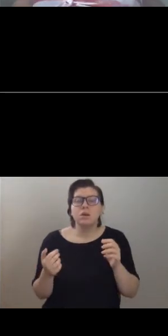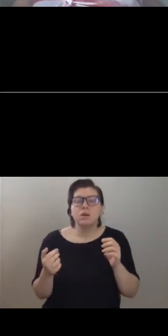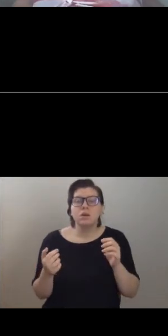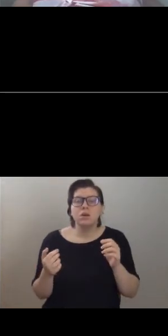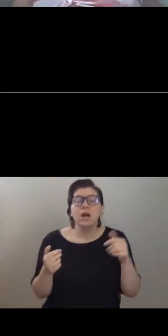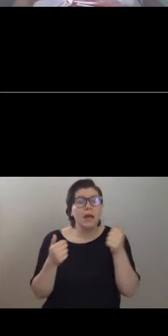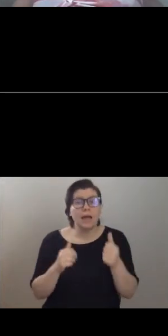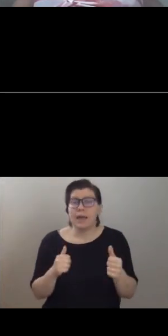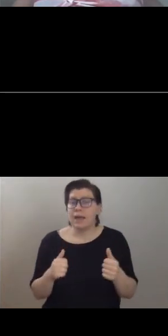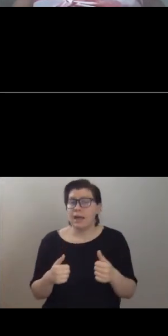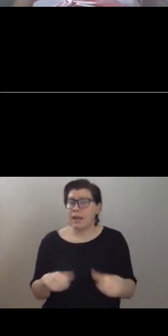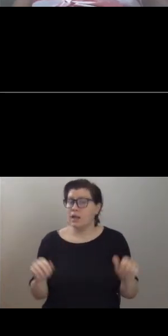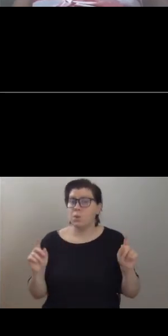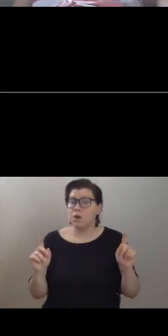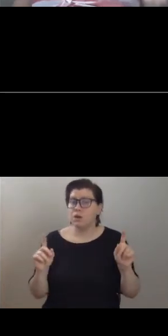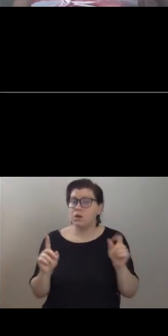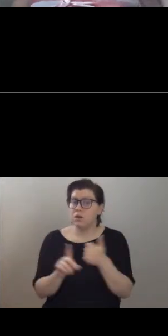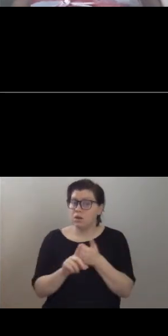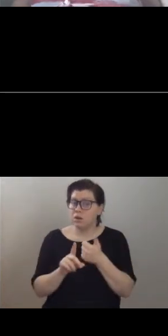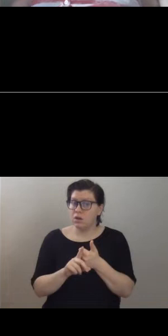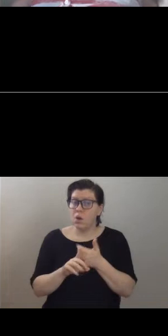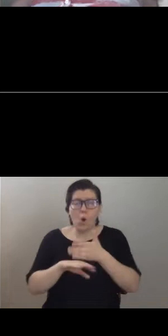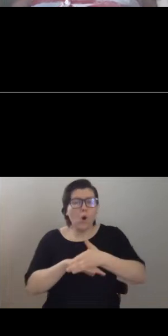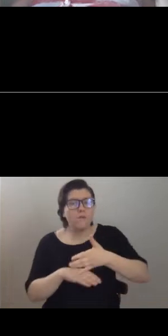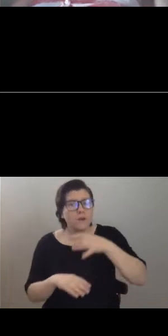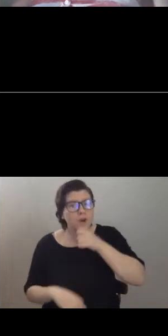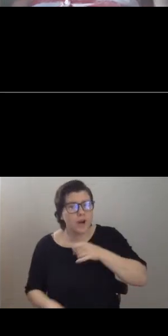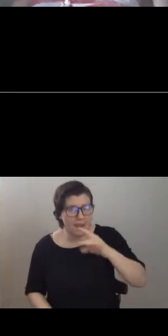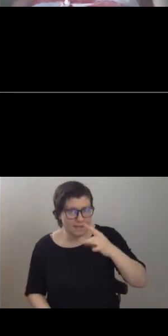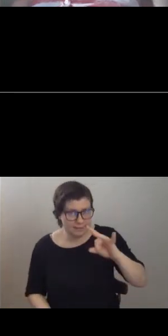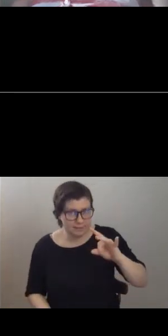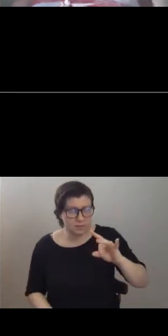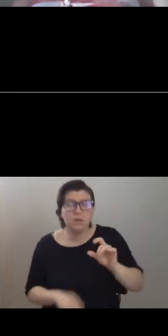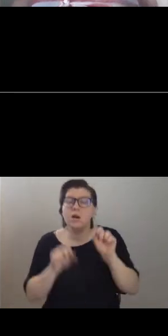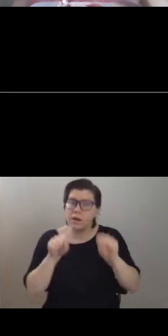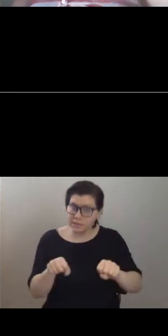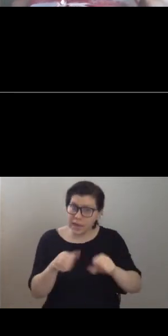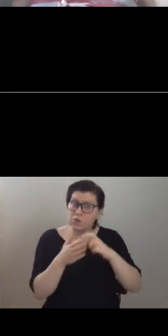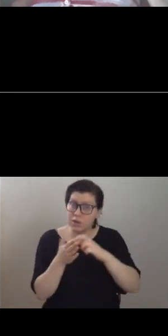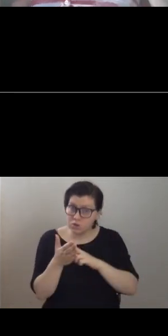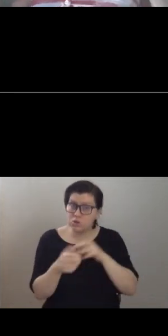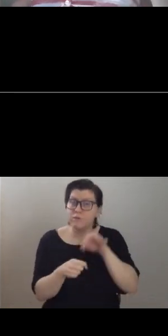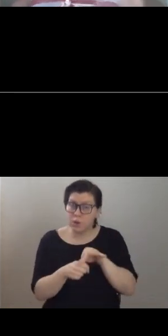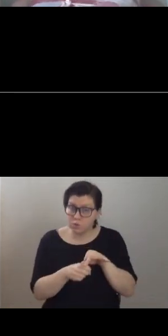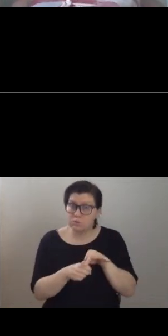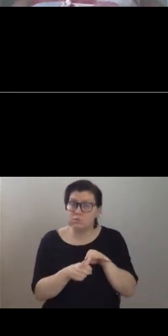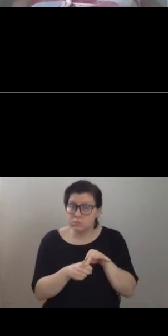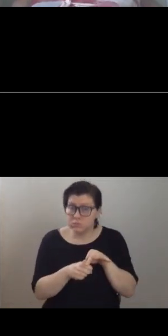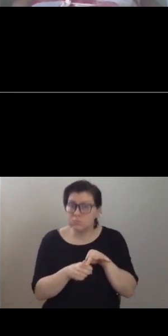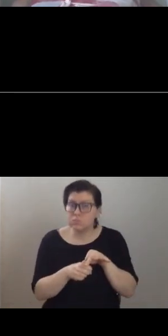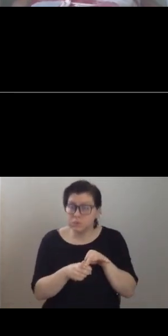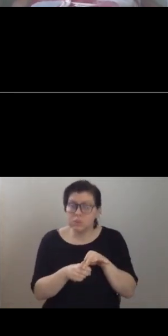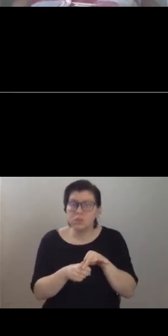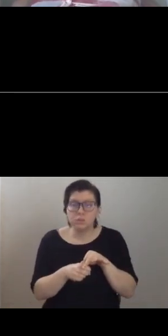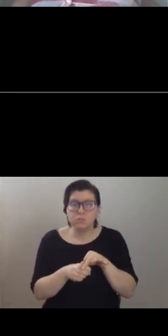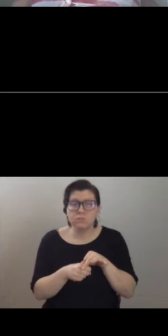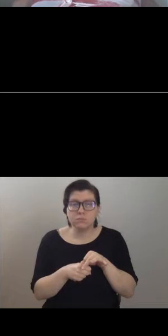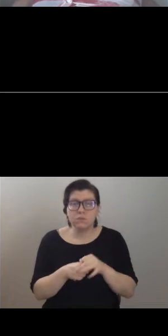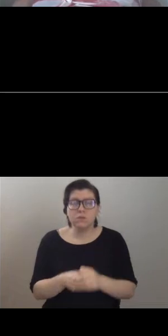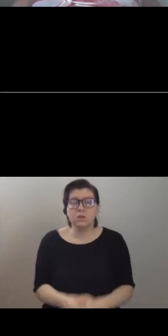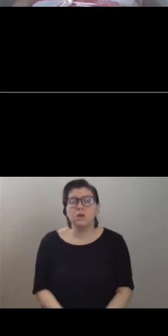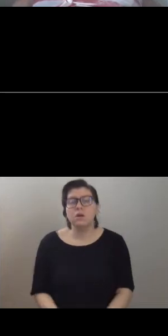anyone who over the age of 18 can register to vote. And as long as